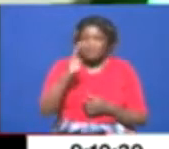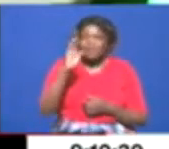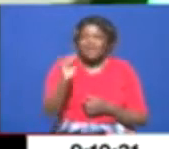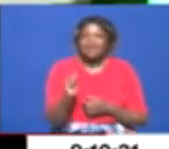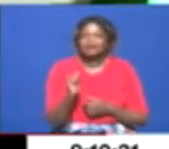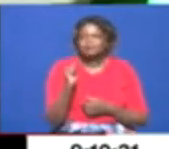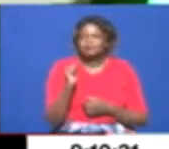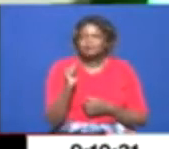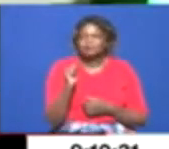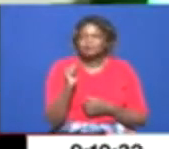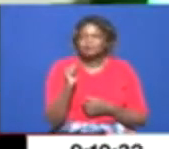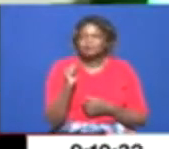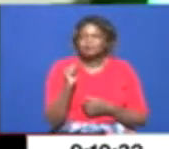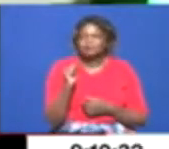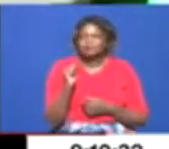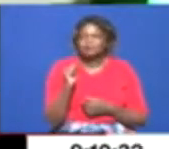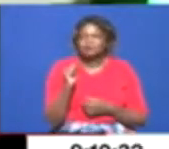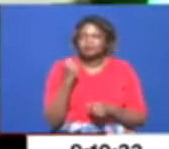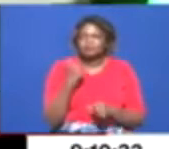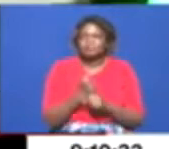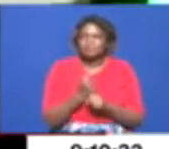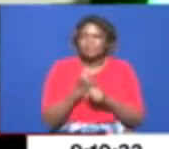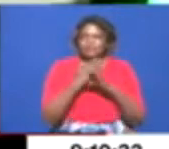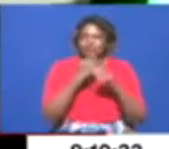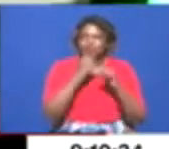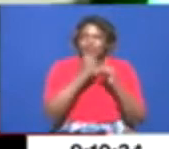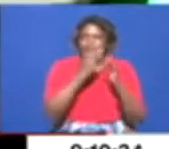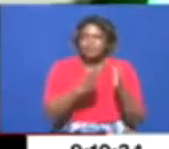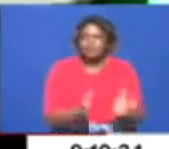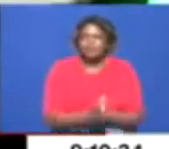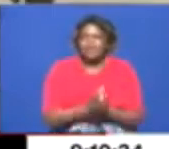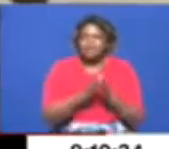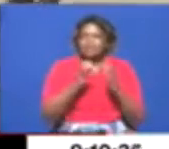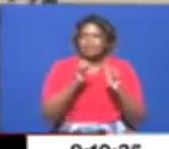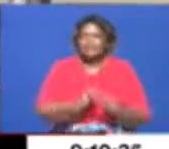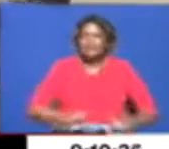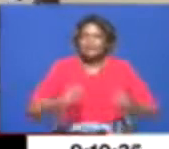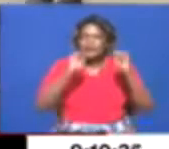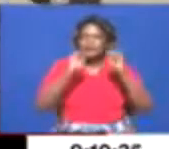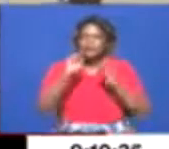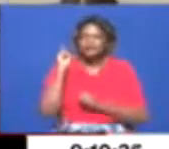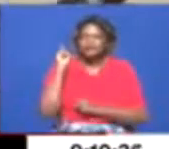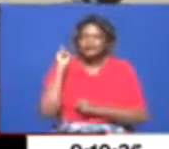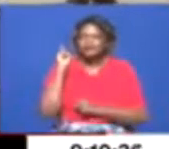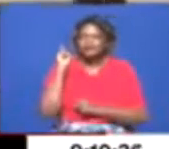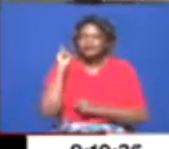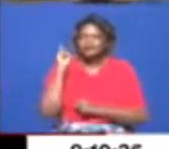agreement, CBA, entered between the workers and the management.